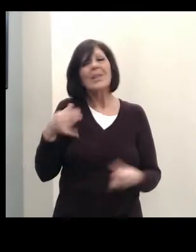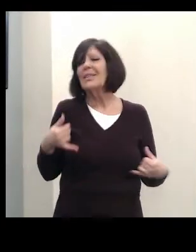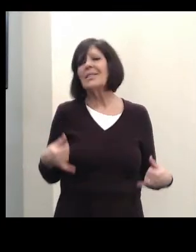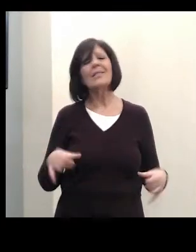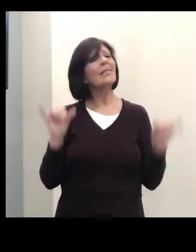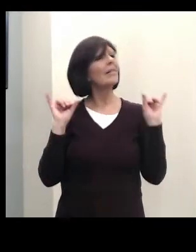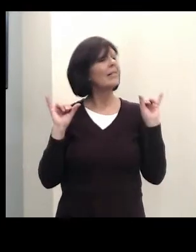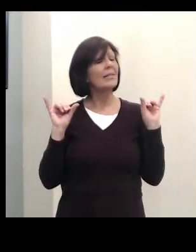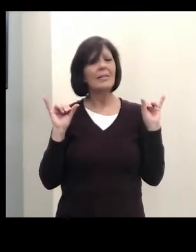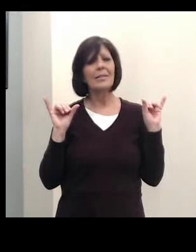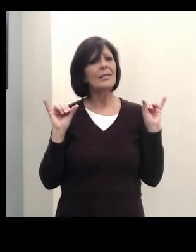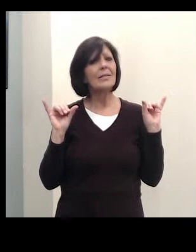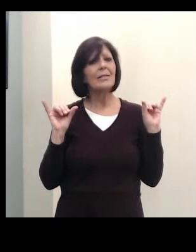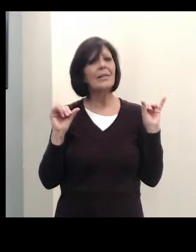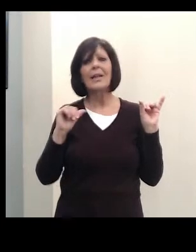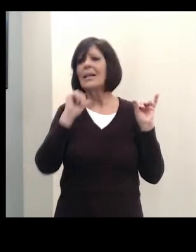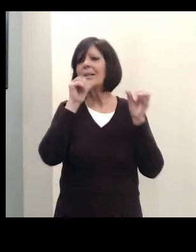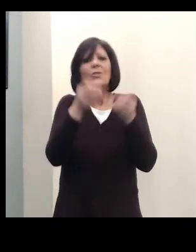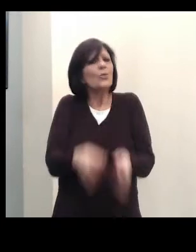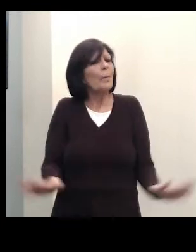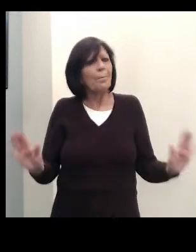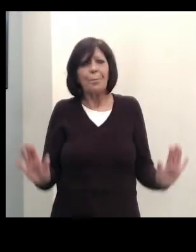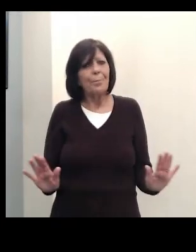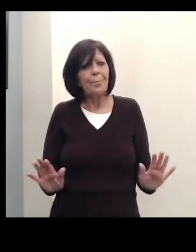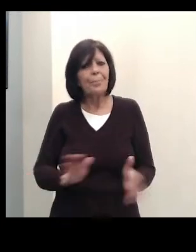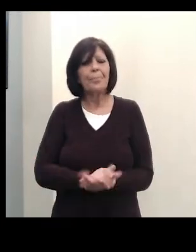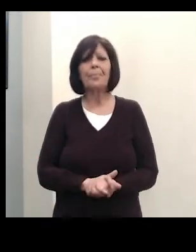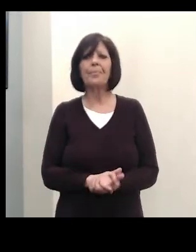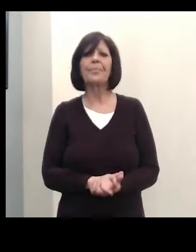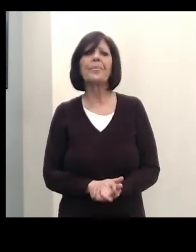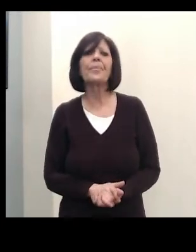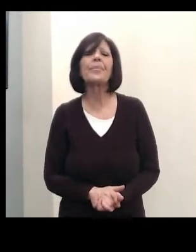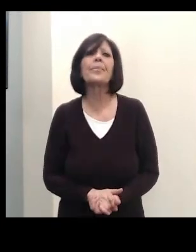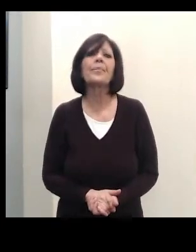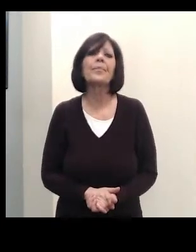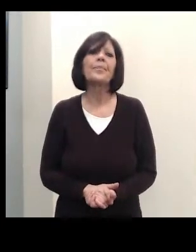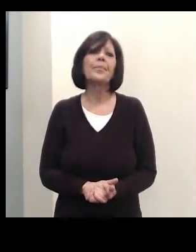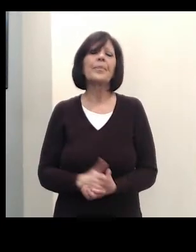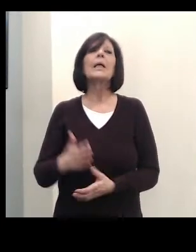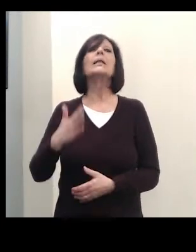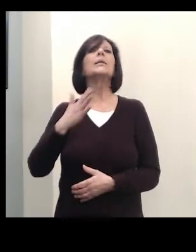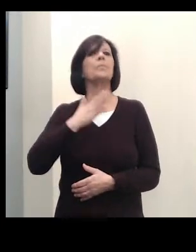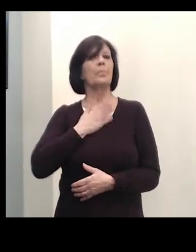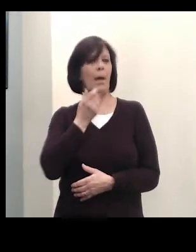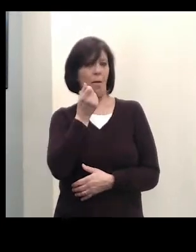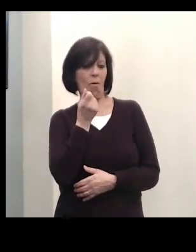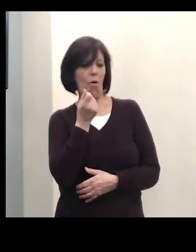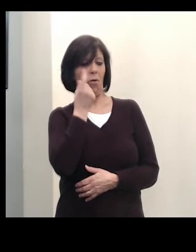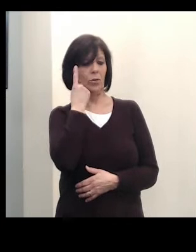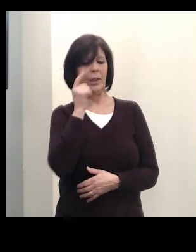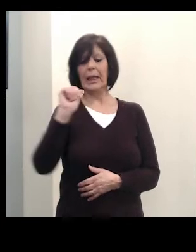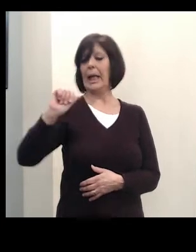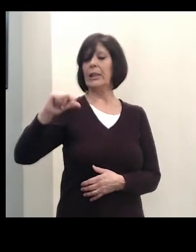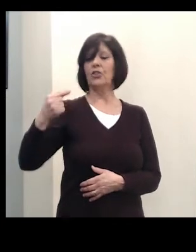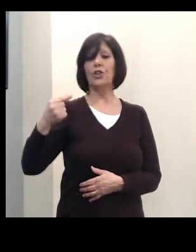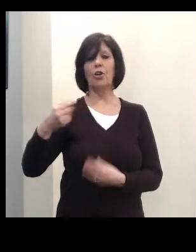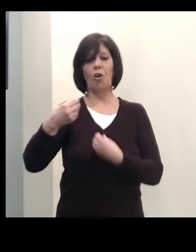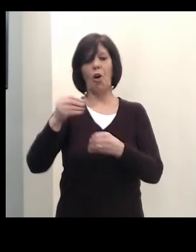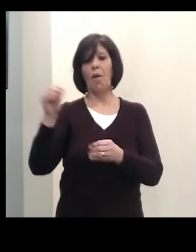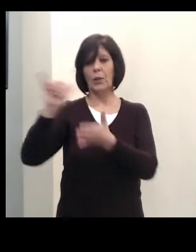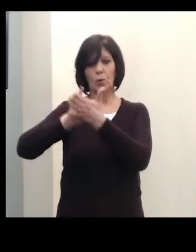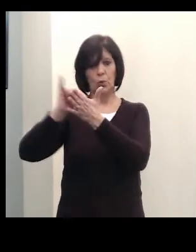not gone out of effect since the state did what it did. It is my understanding the Attorney General's office for New York is